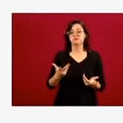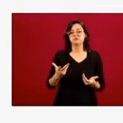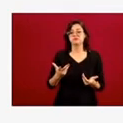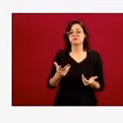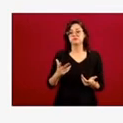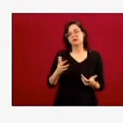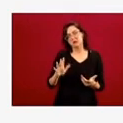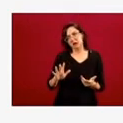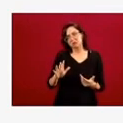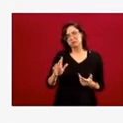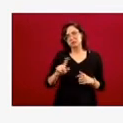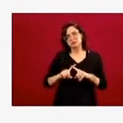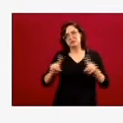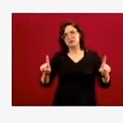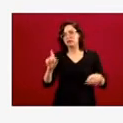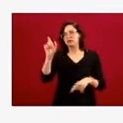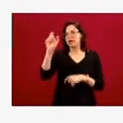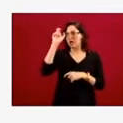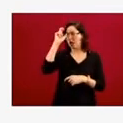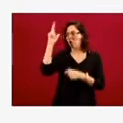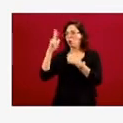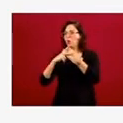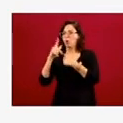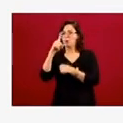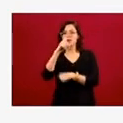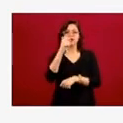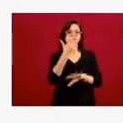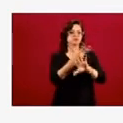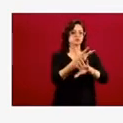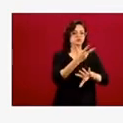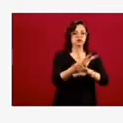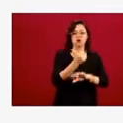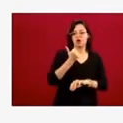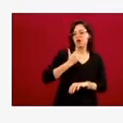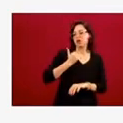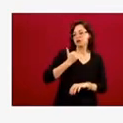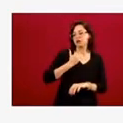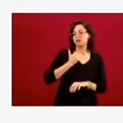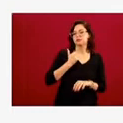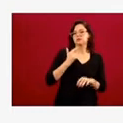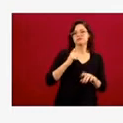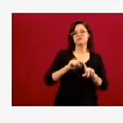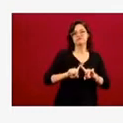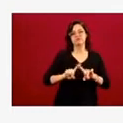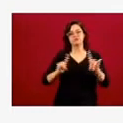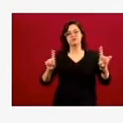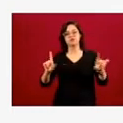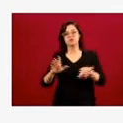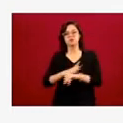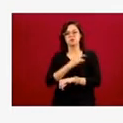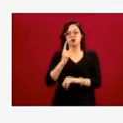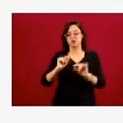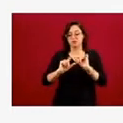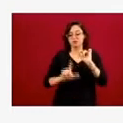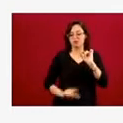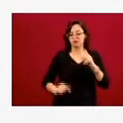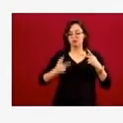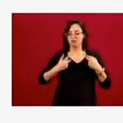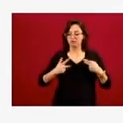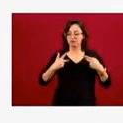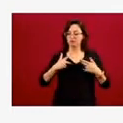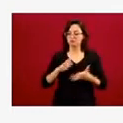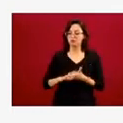country, when comparing it to other countries, for example, those in Europe or Canada or the United States, the population is